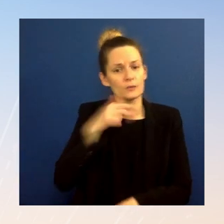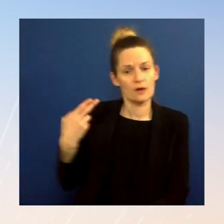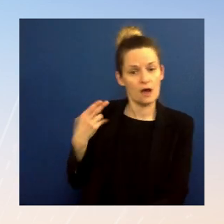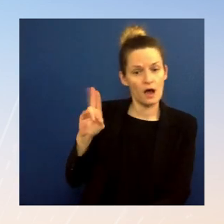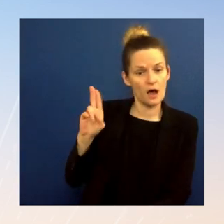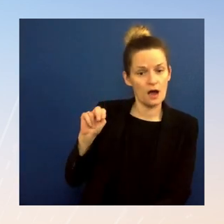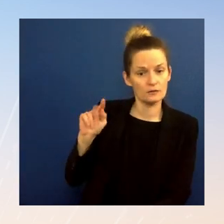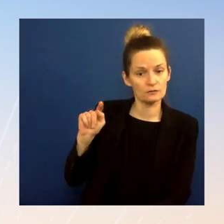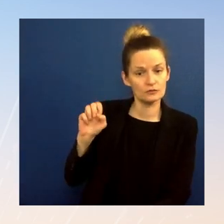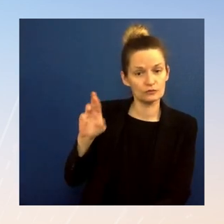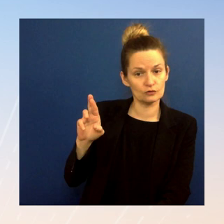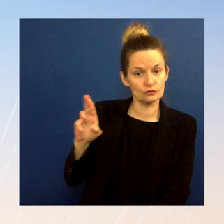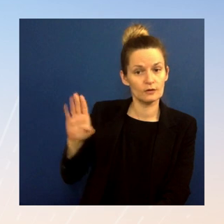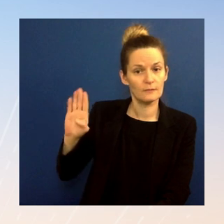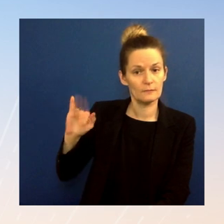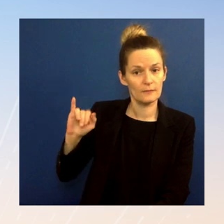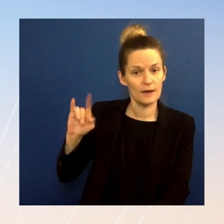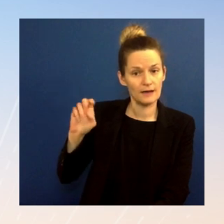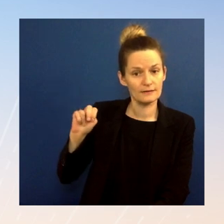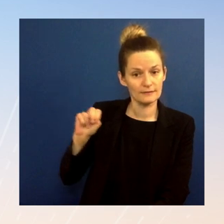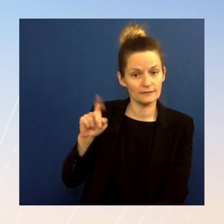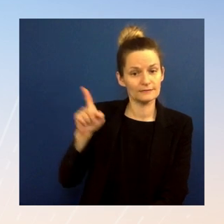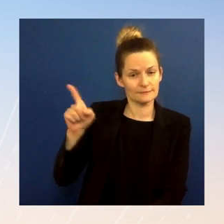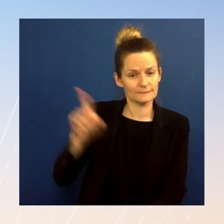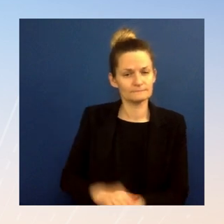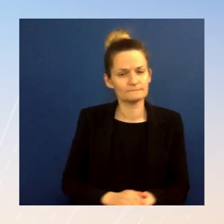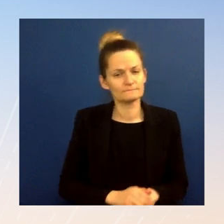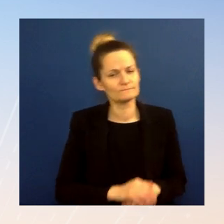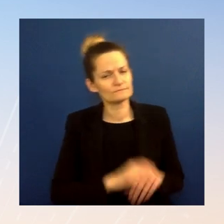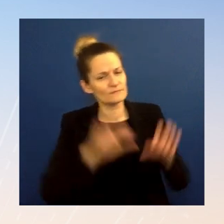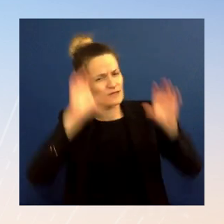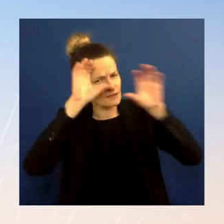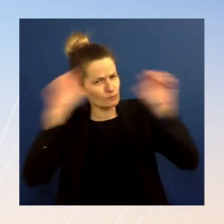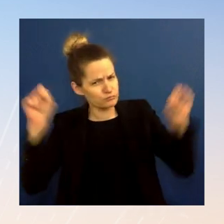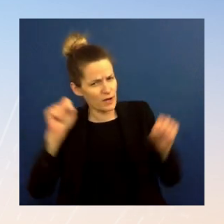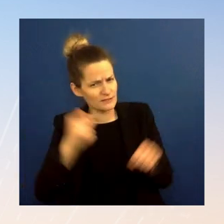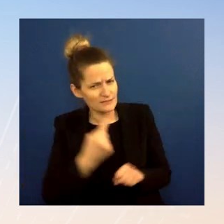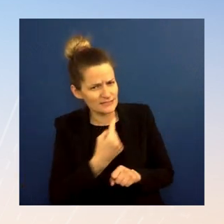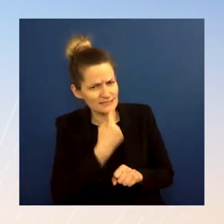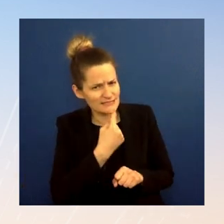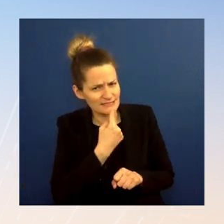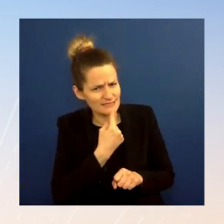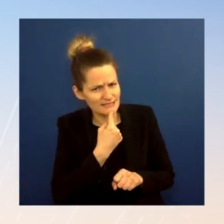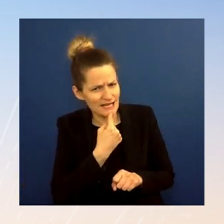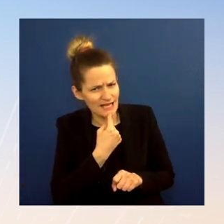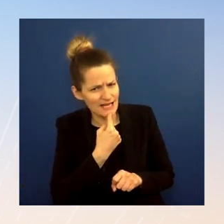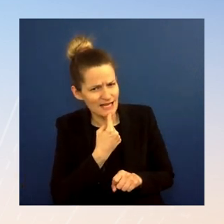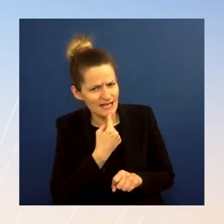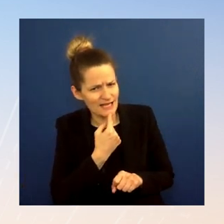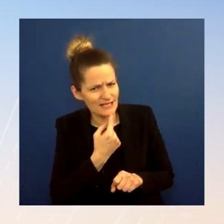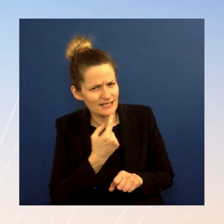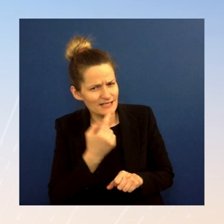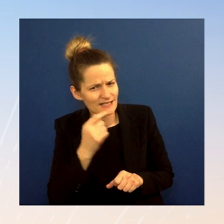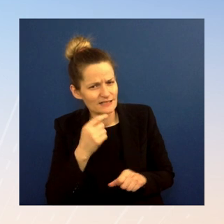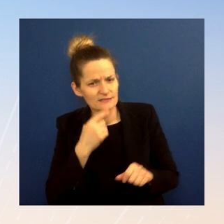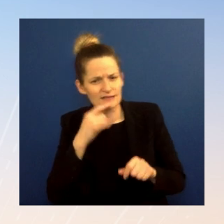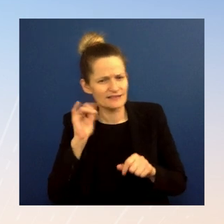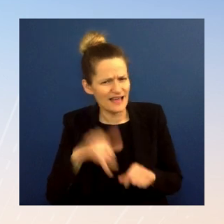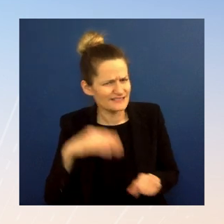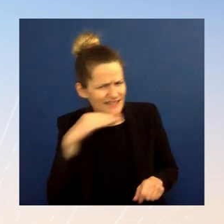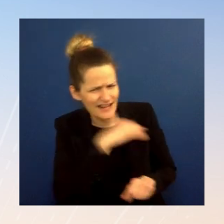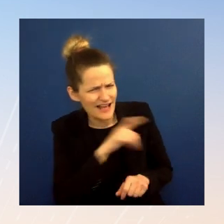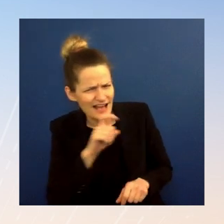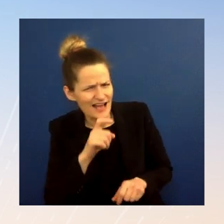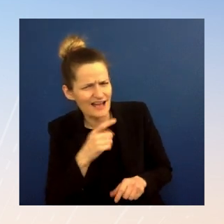the Department of Justice and also to Hunter Biden's representatives. He doesn't work in the government. Go ahead. Thank you, Jen. So there have